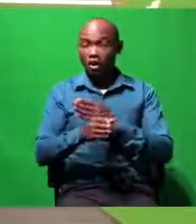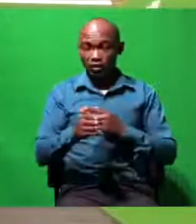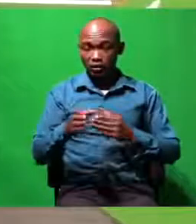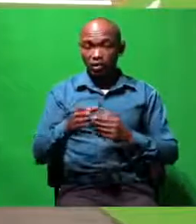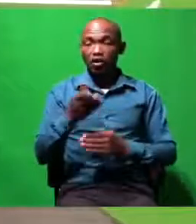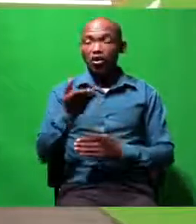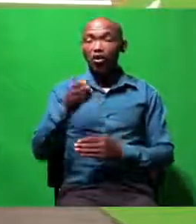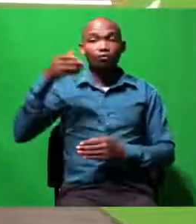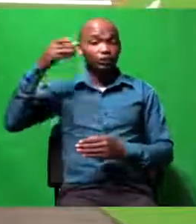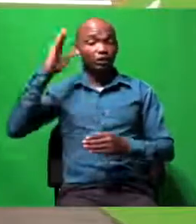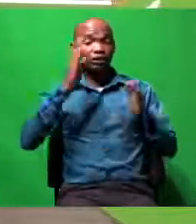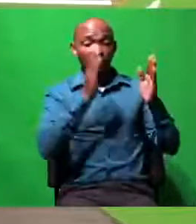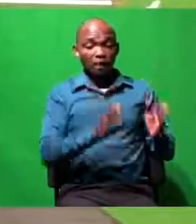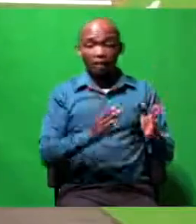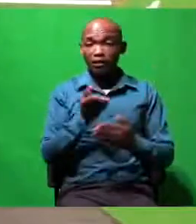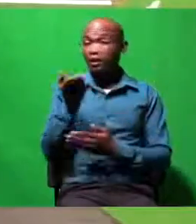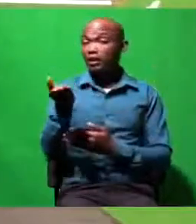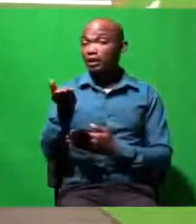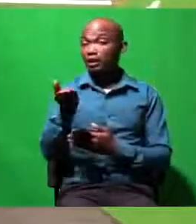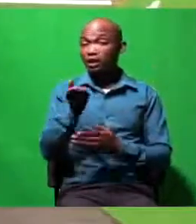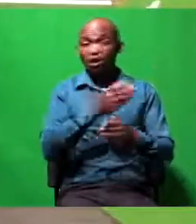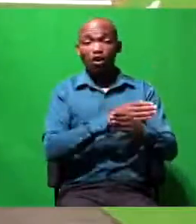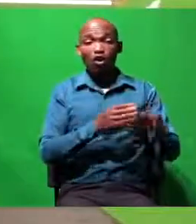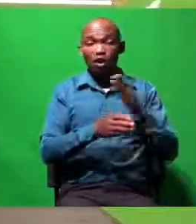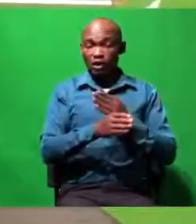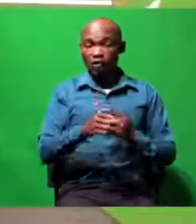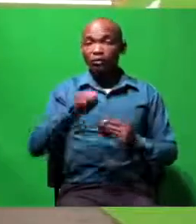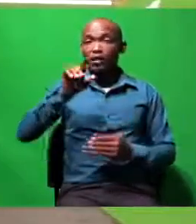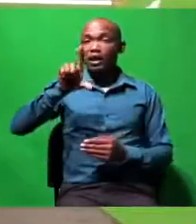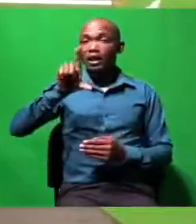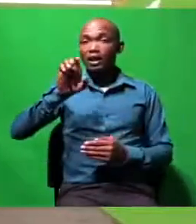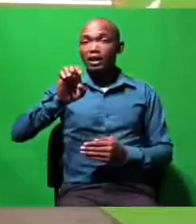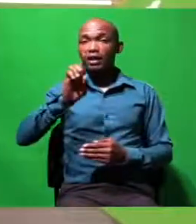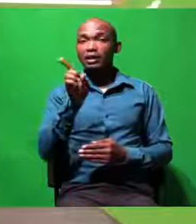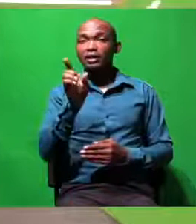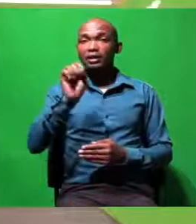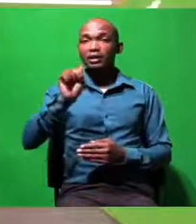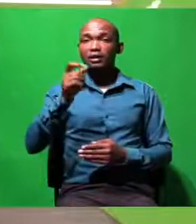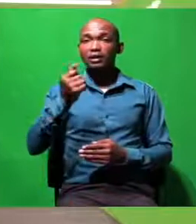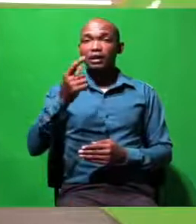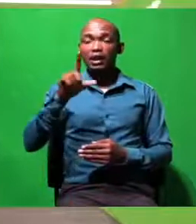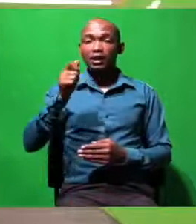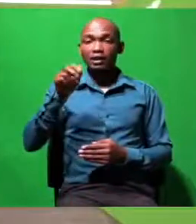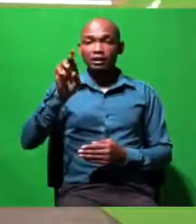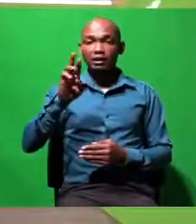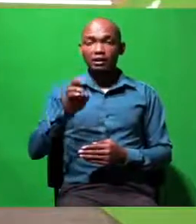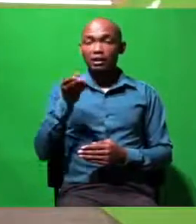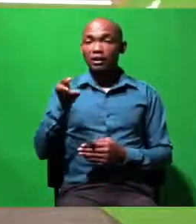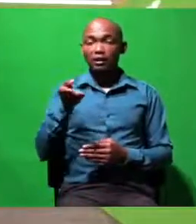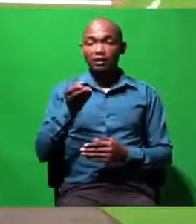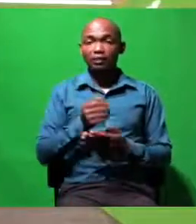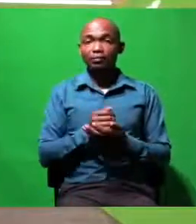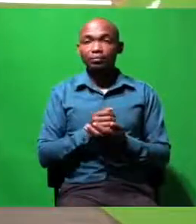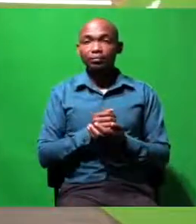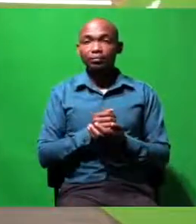government. So this organ, the legislature, this organ mainly